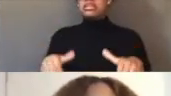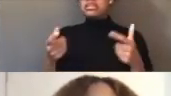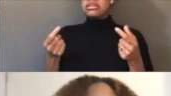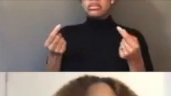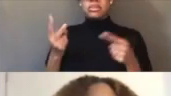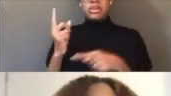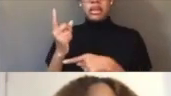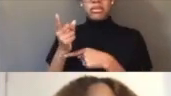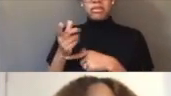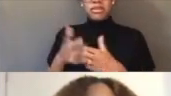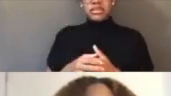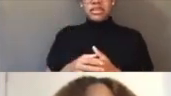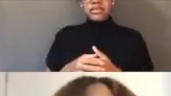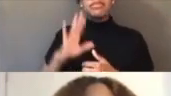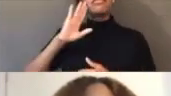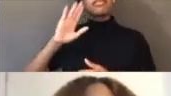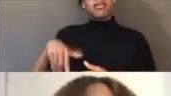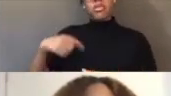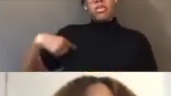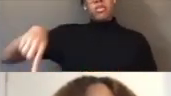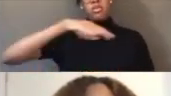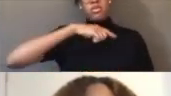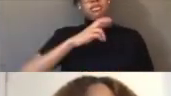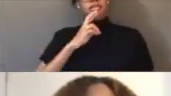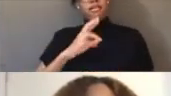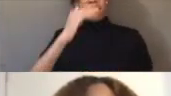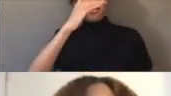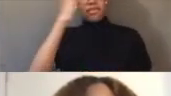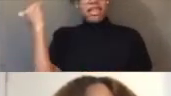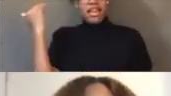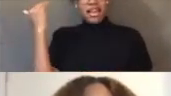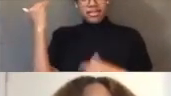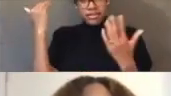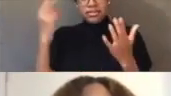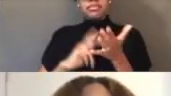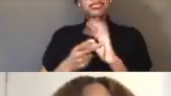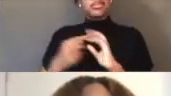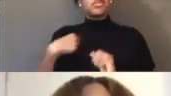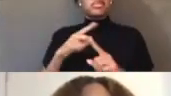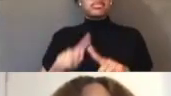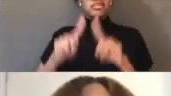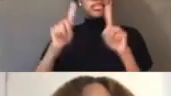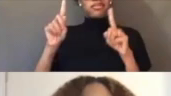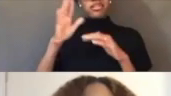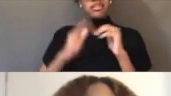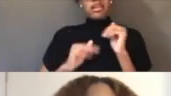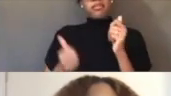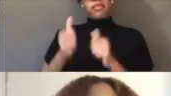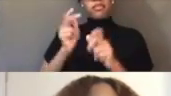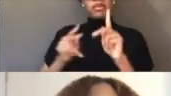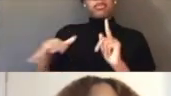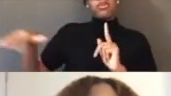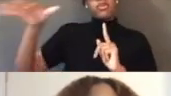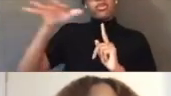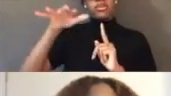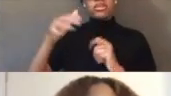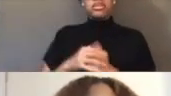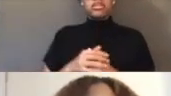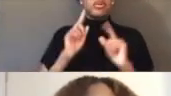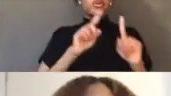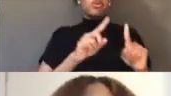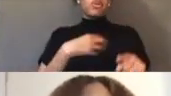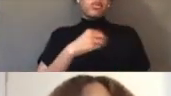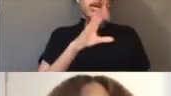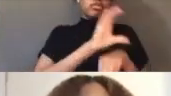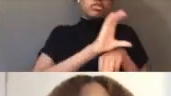wasn't a secret to Caleb that we're black and that on some level that makes us different than most of the people around us. We attend a white church, we live in a